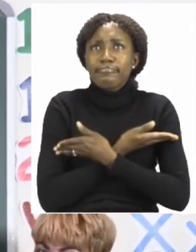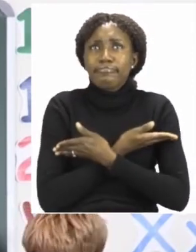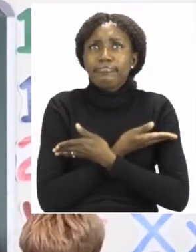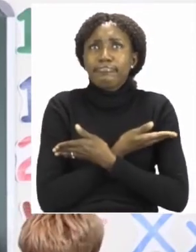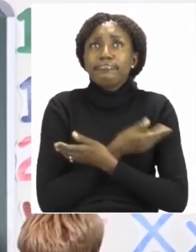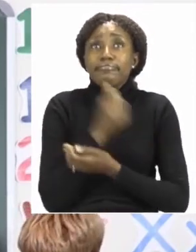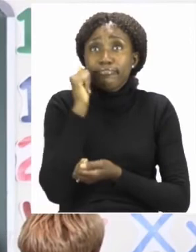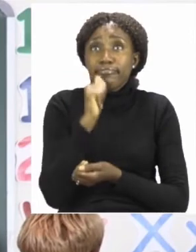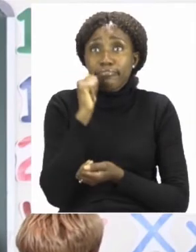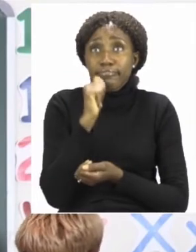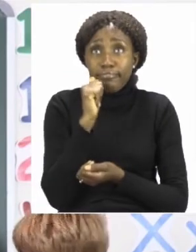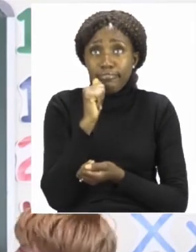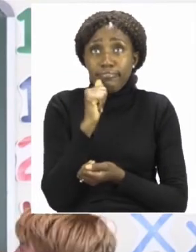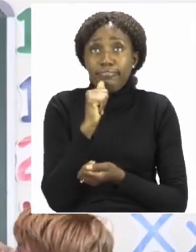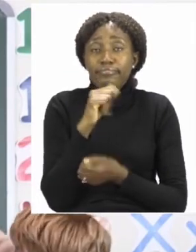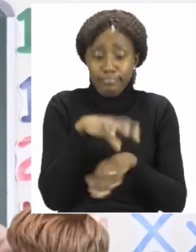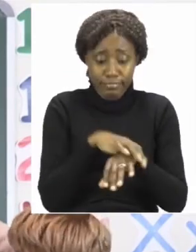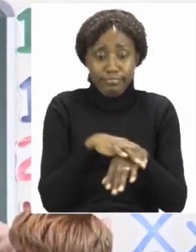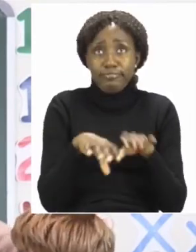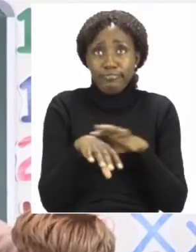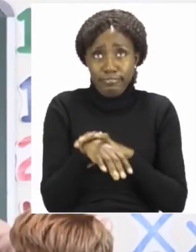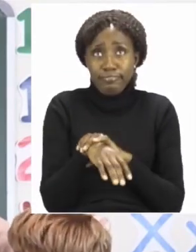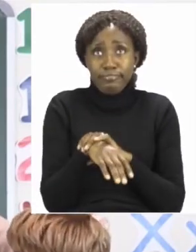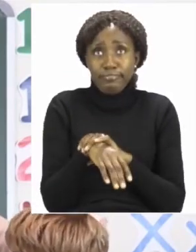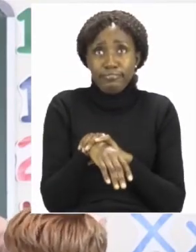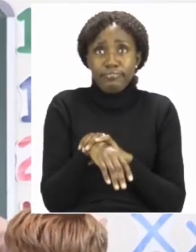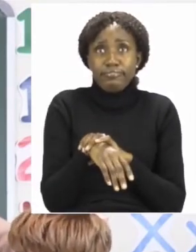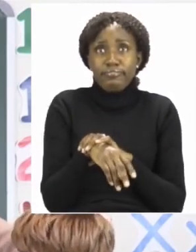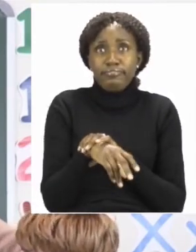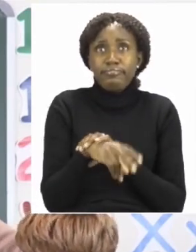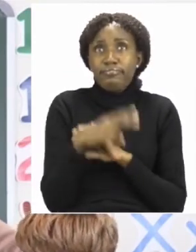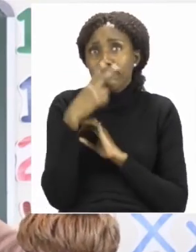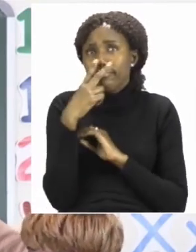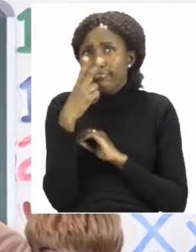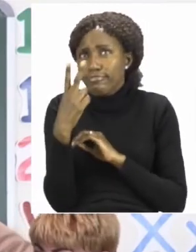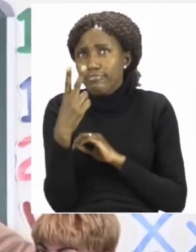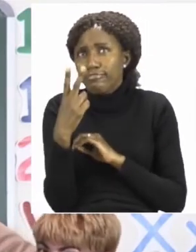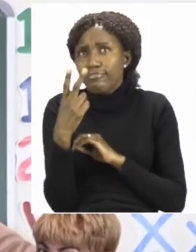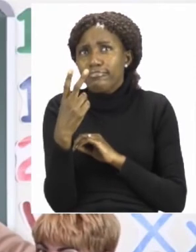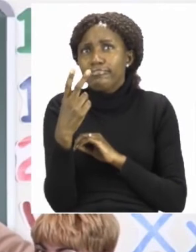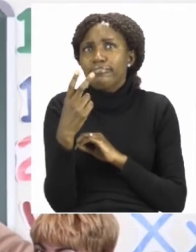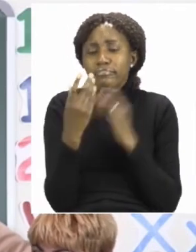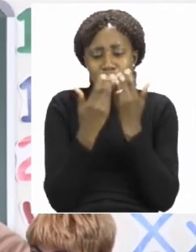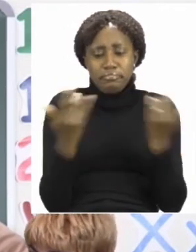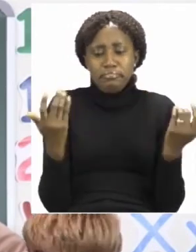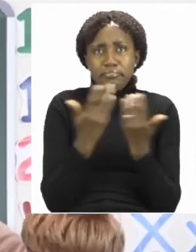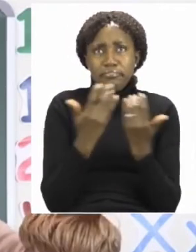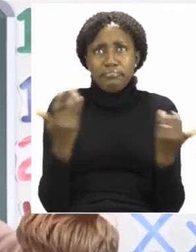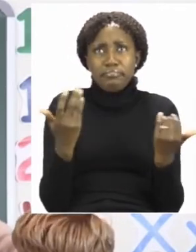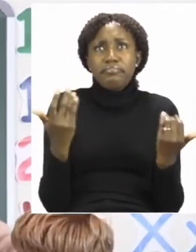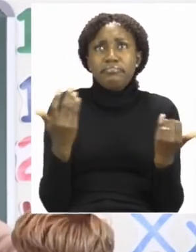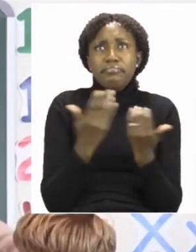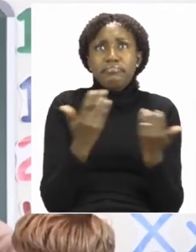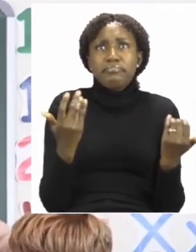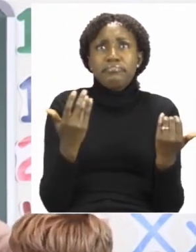yellow coat and over here i also find some green parts of